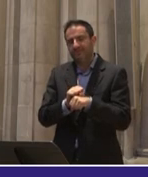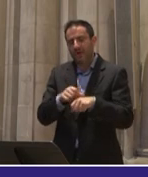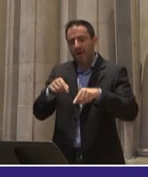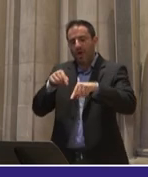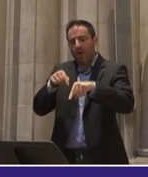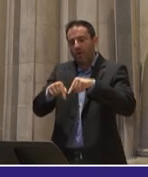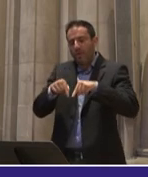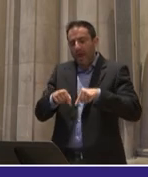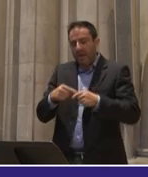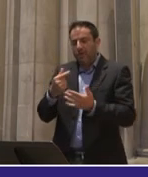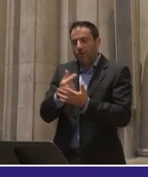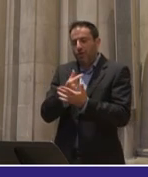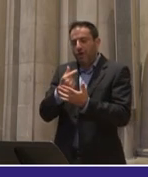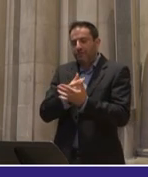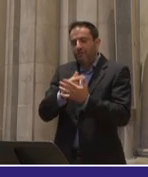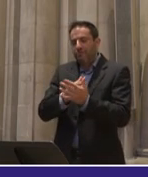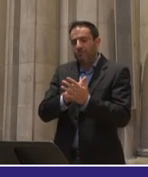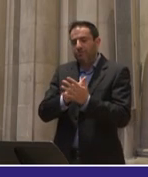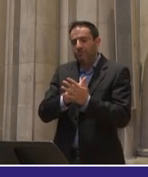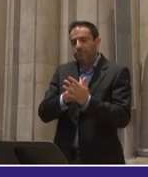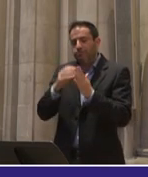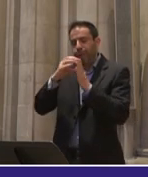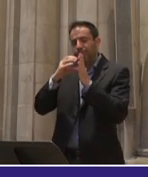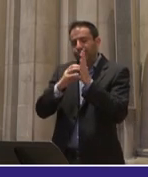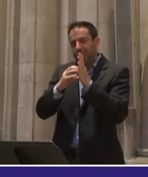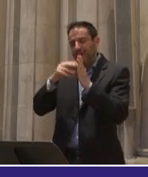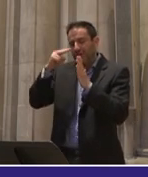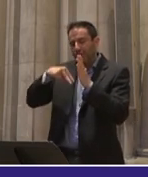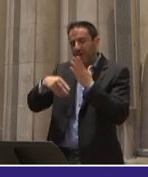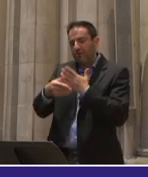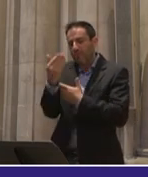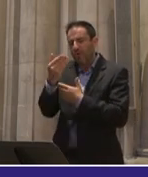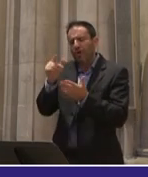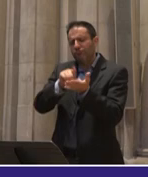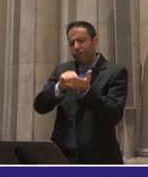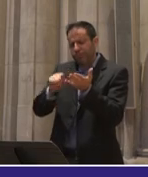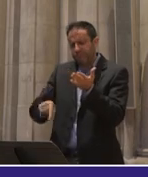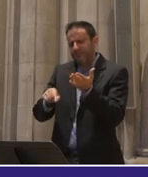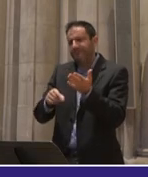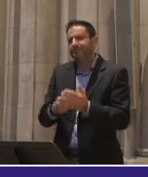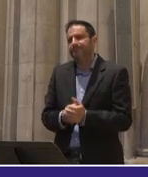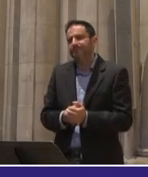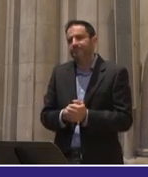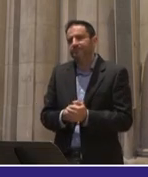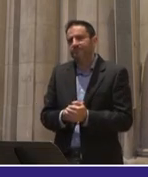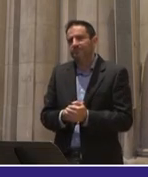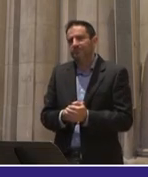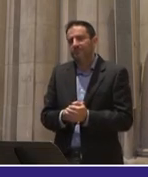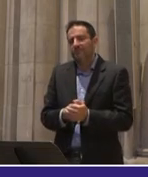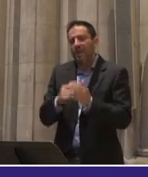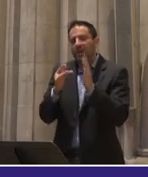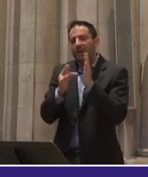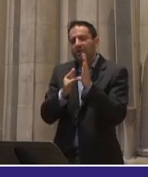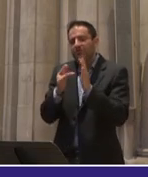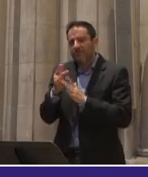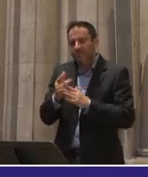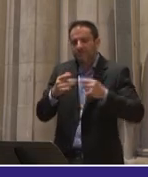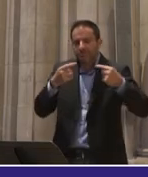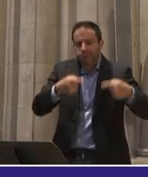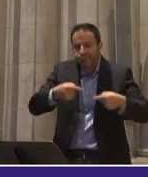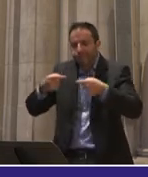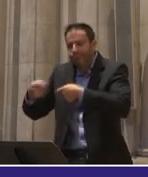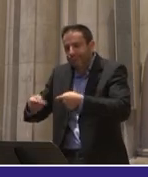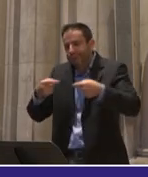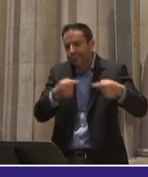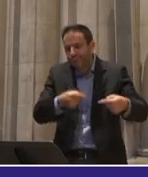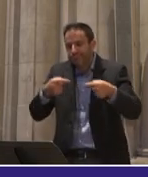to the gospel text that was read this morning, printed in your bulletin. Because in it, as you heard, Jesus is having an argument with a